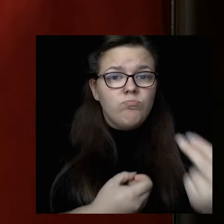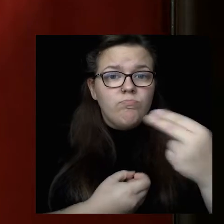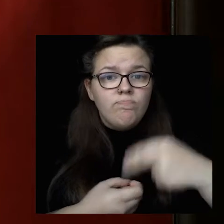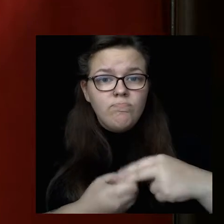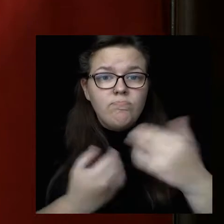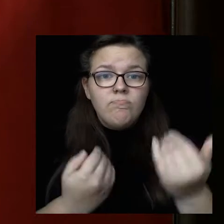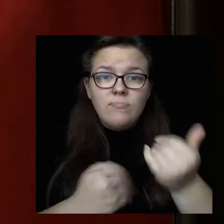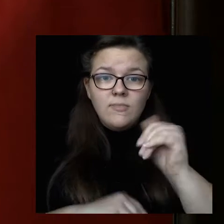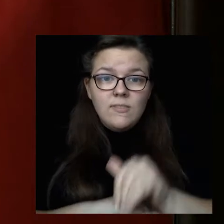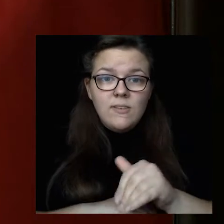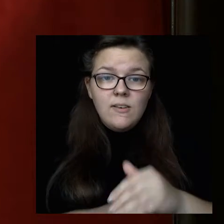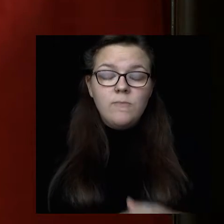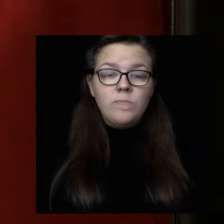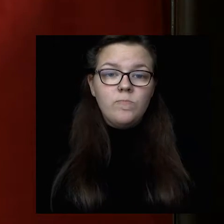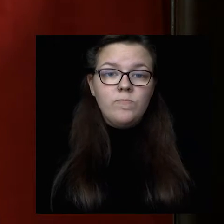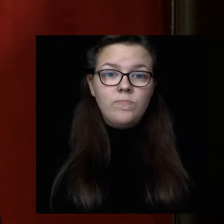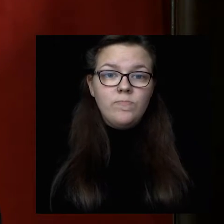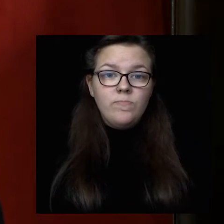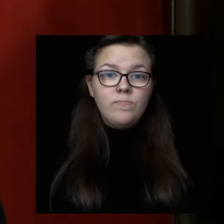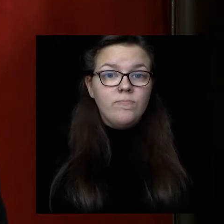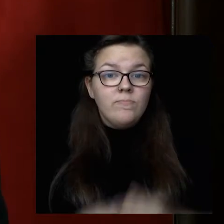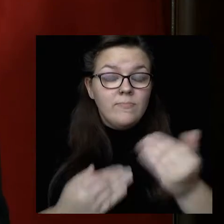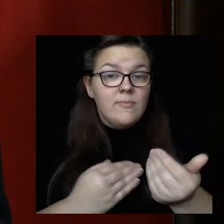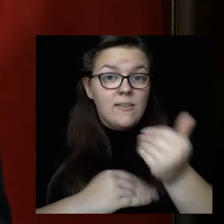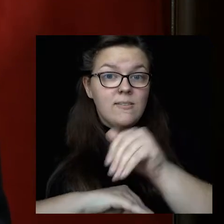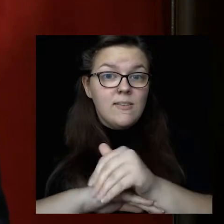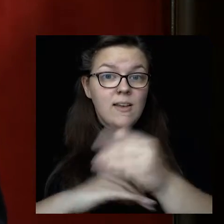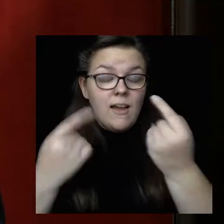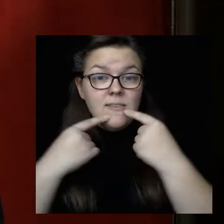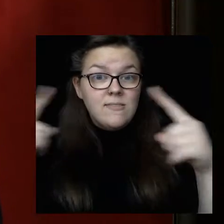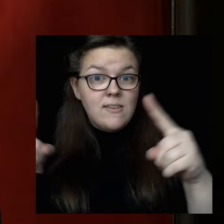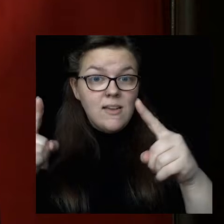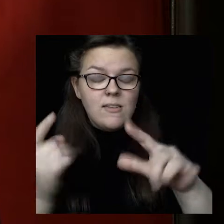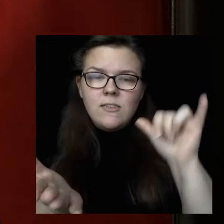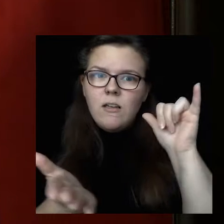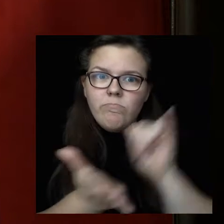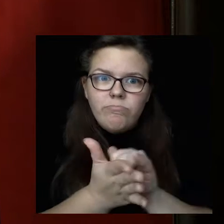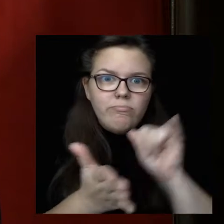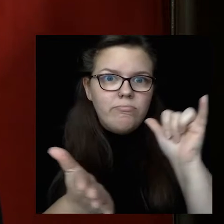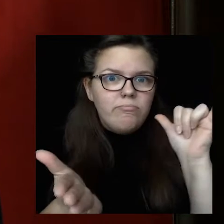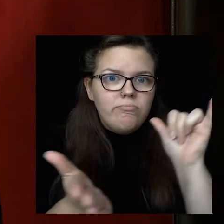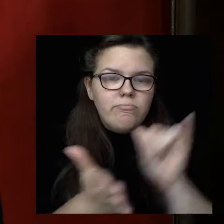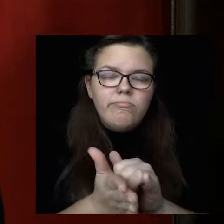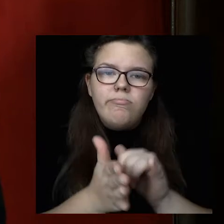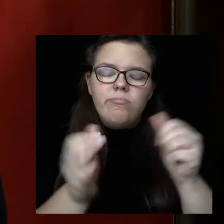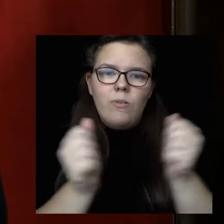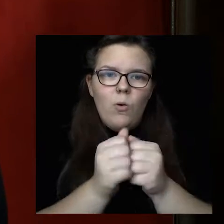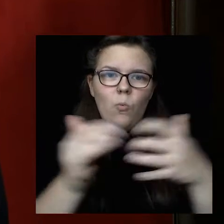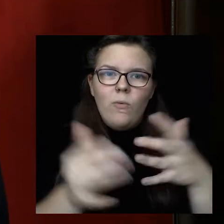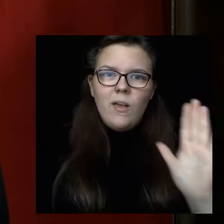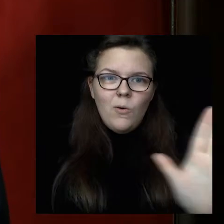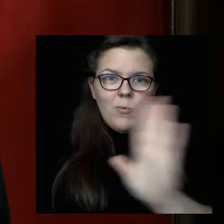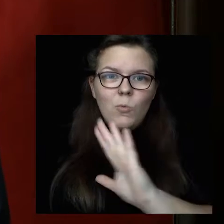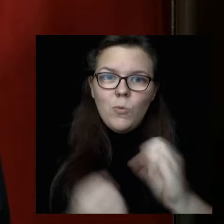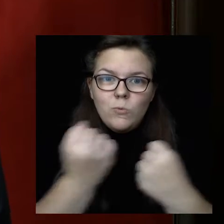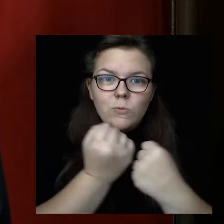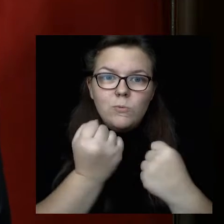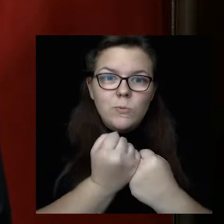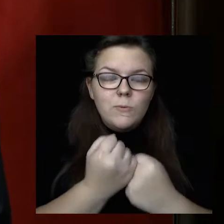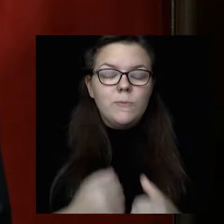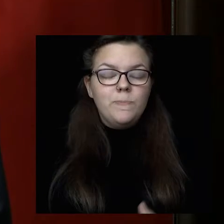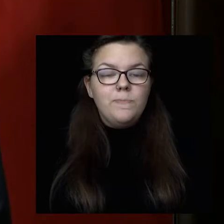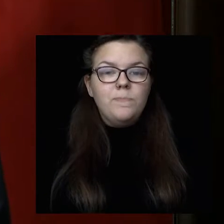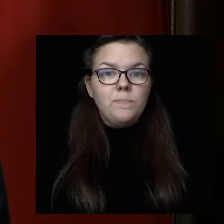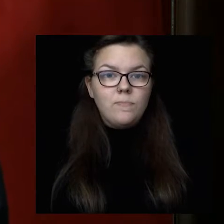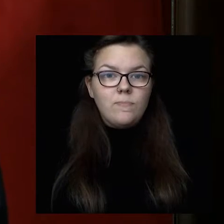you for your tuning in here this evening. The success of this event is absolutely critical because